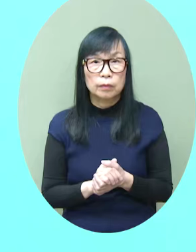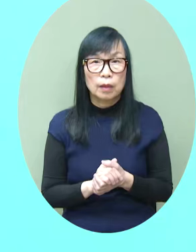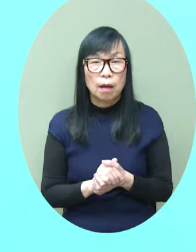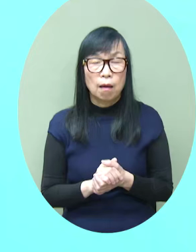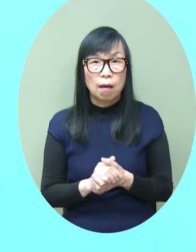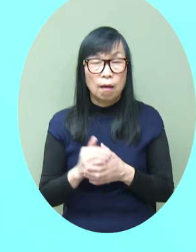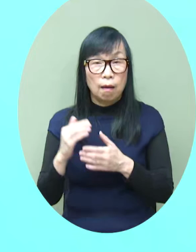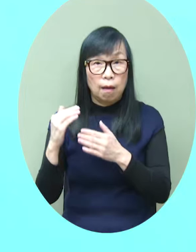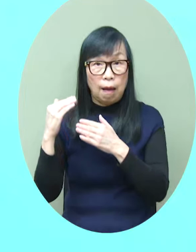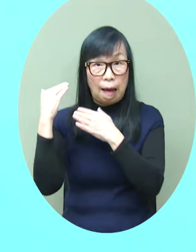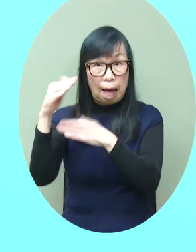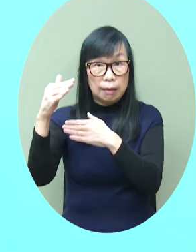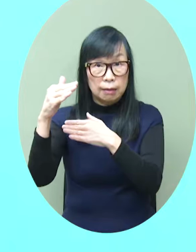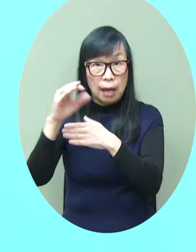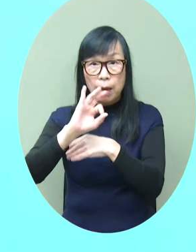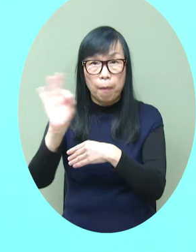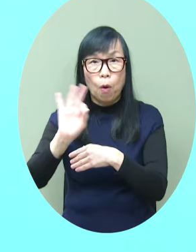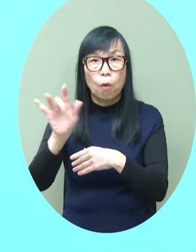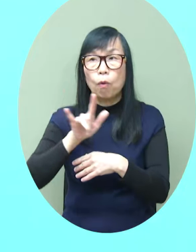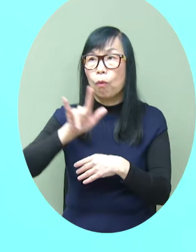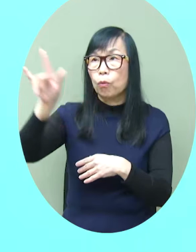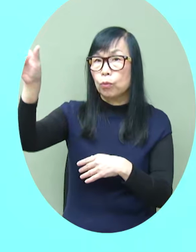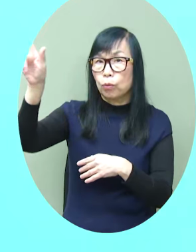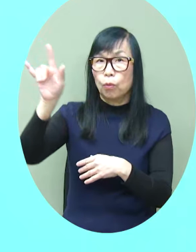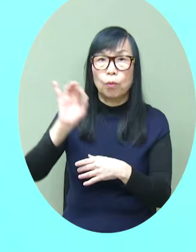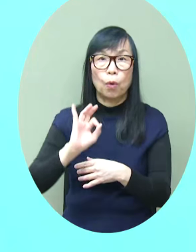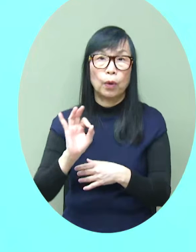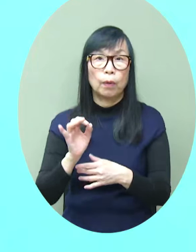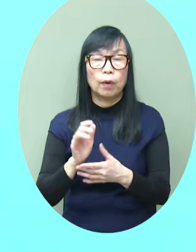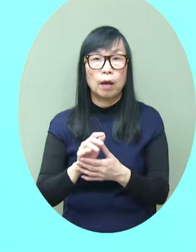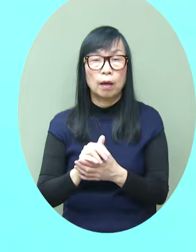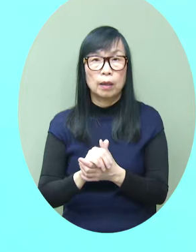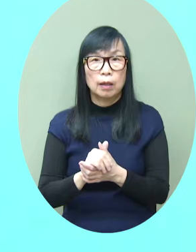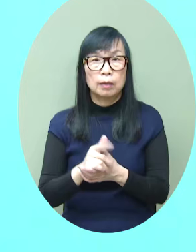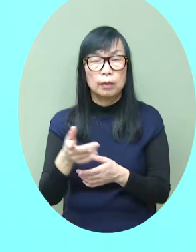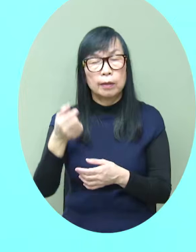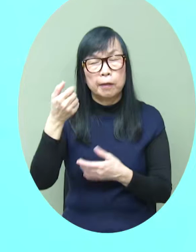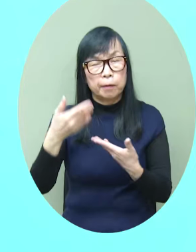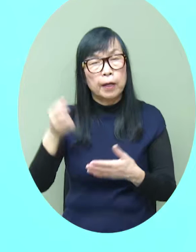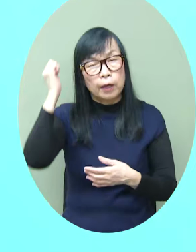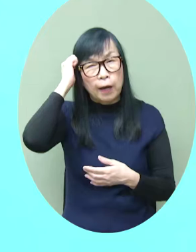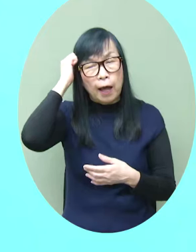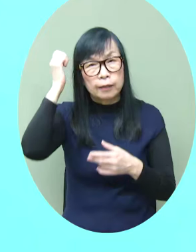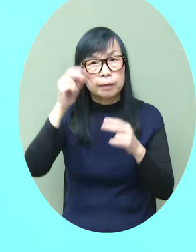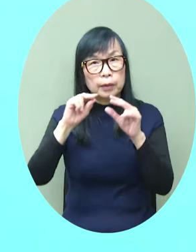occasions, we are caught in a sort of a dilemma, because in order to